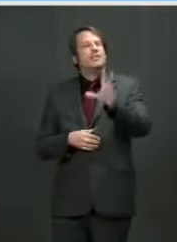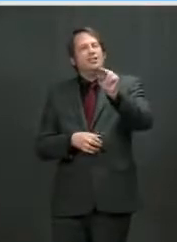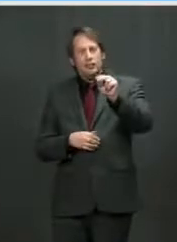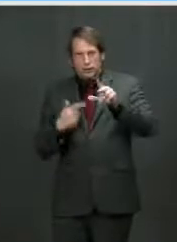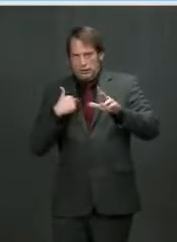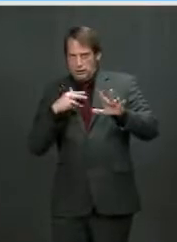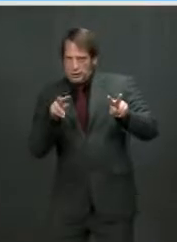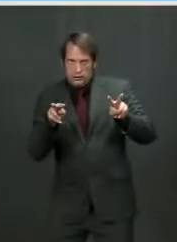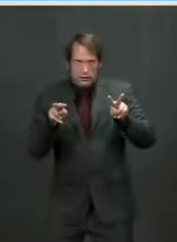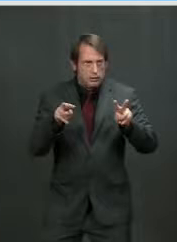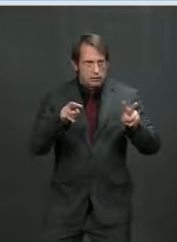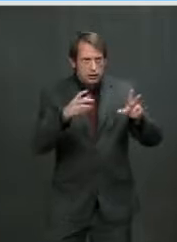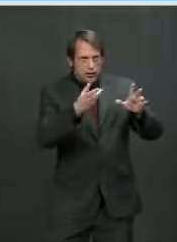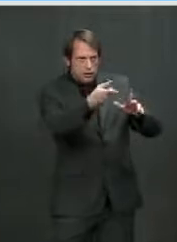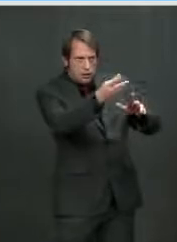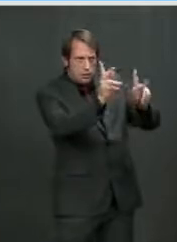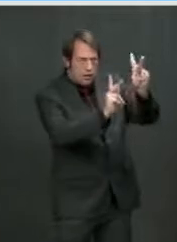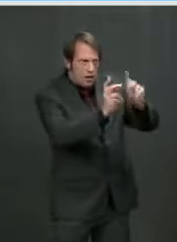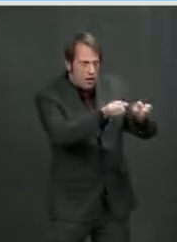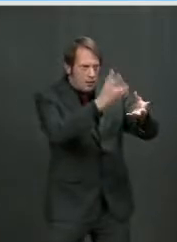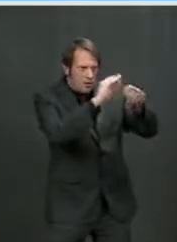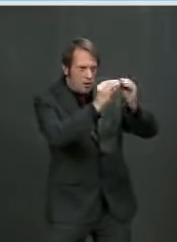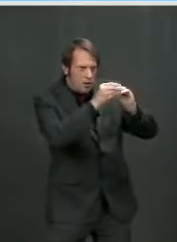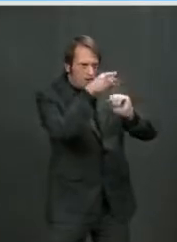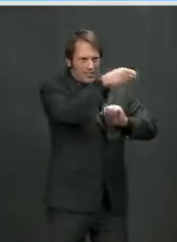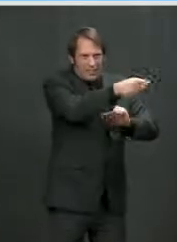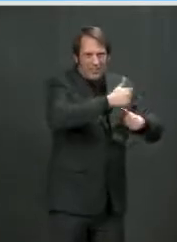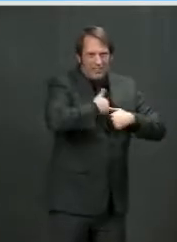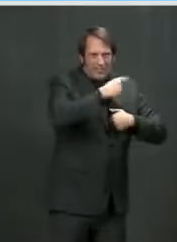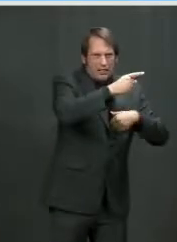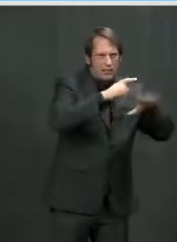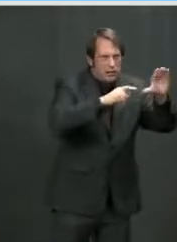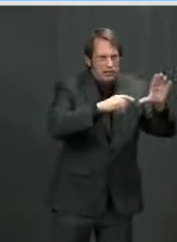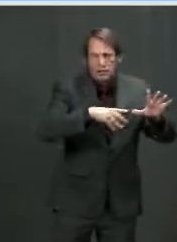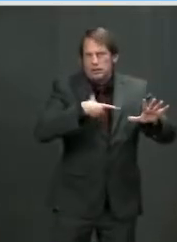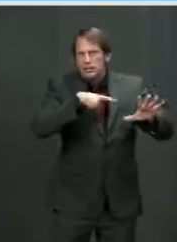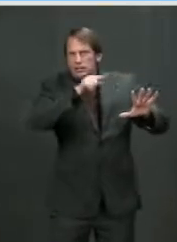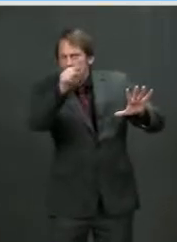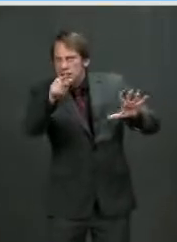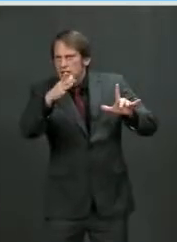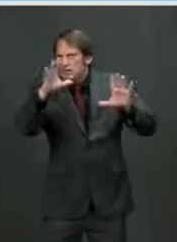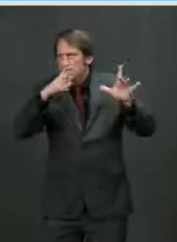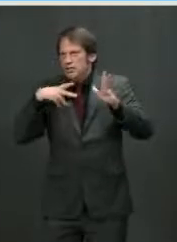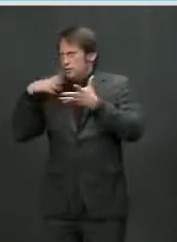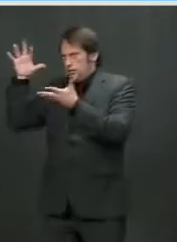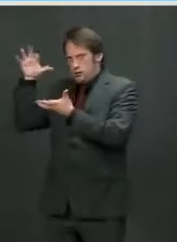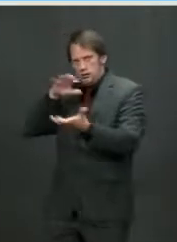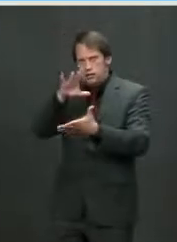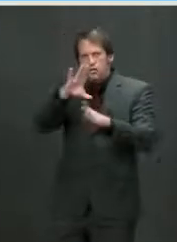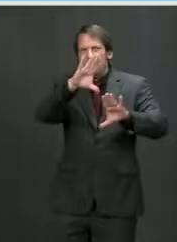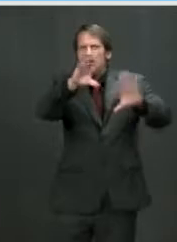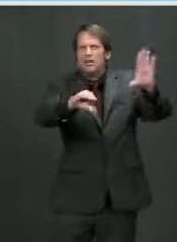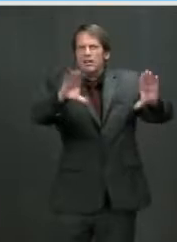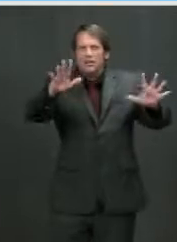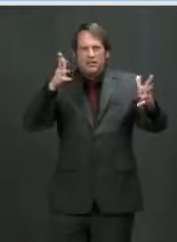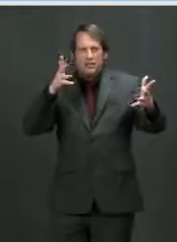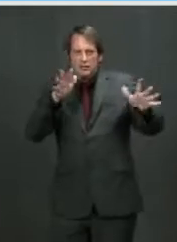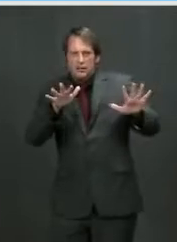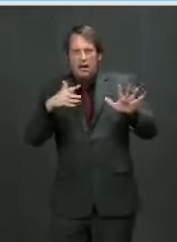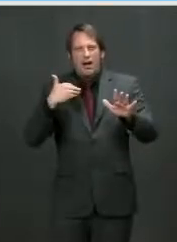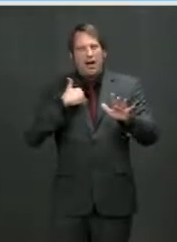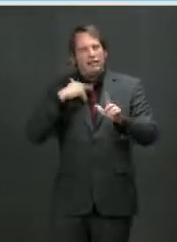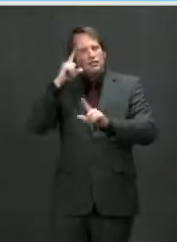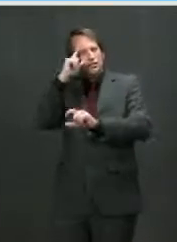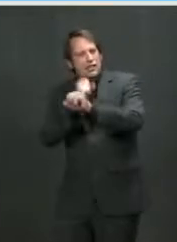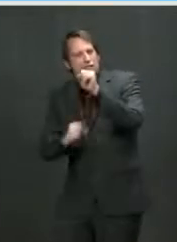population because that's fundamental. And then we are working on very tactical areas on how to